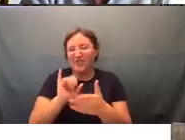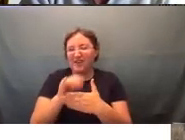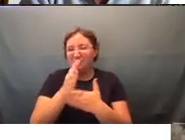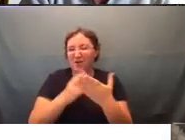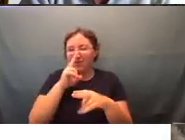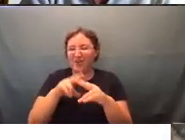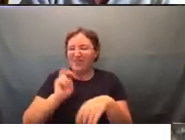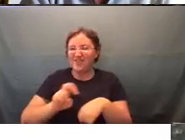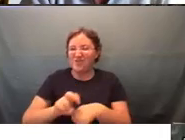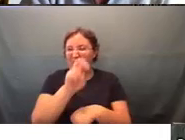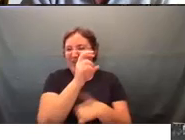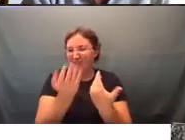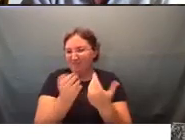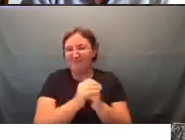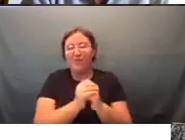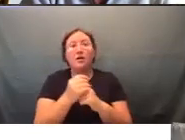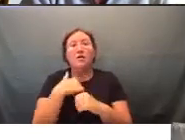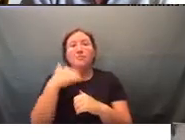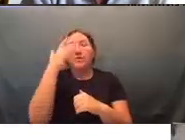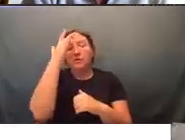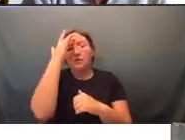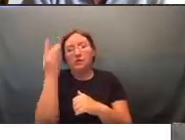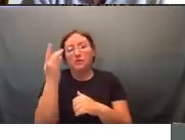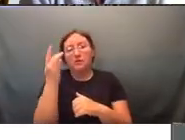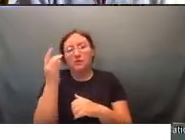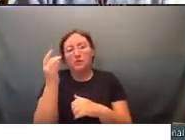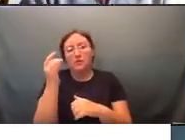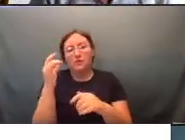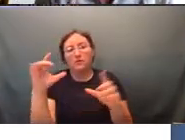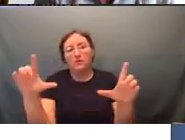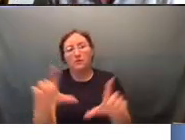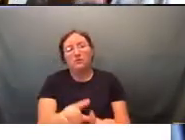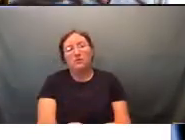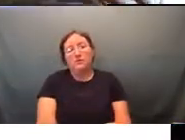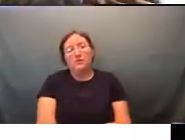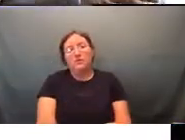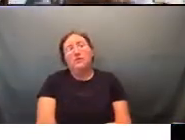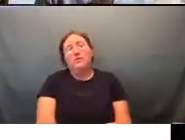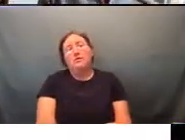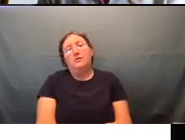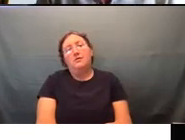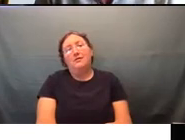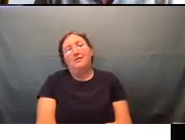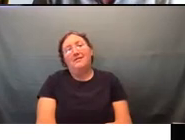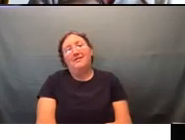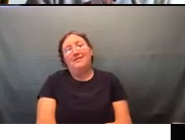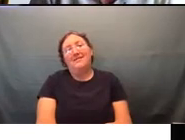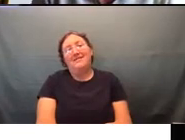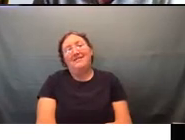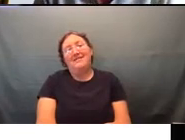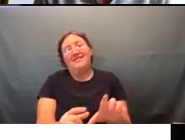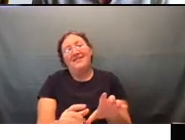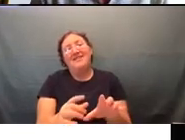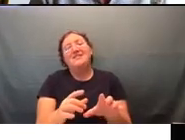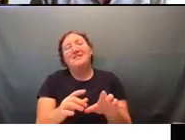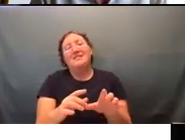And I absolutely forgot to give the bigger overview of, as we're flying, as we're driving, as we're getting into